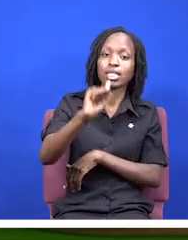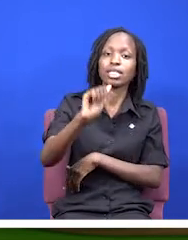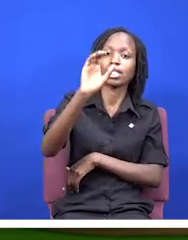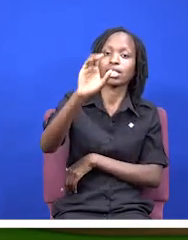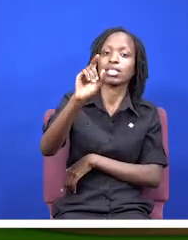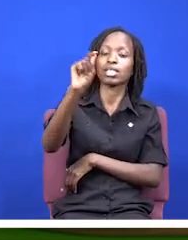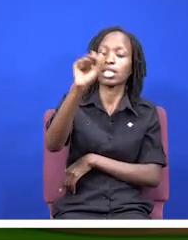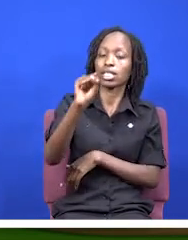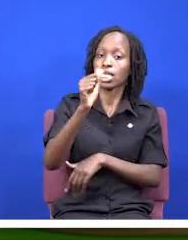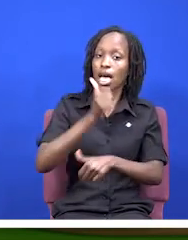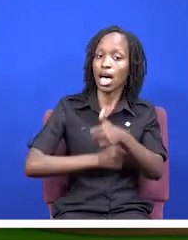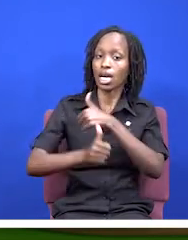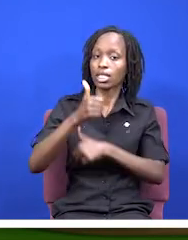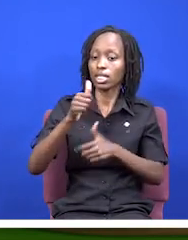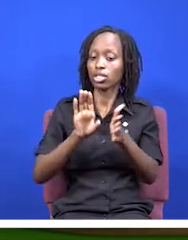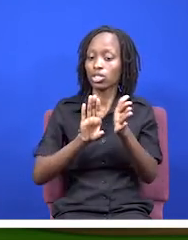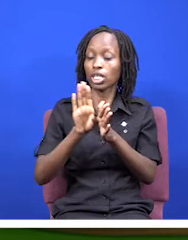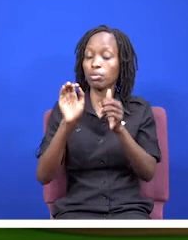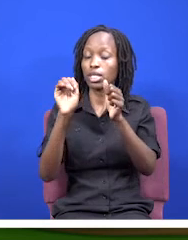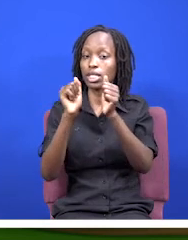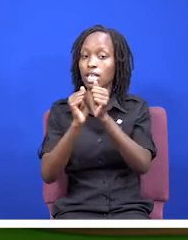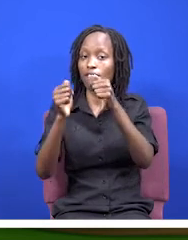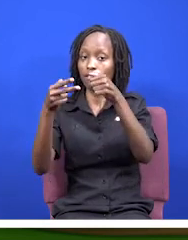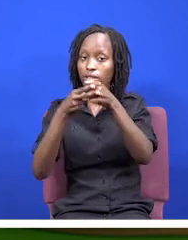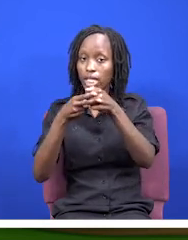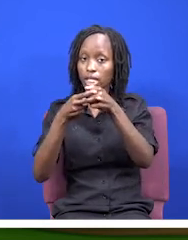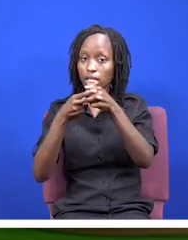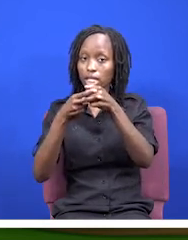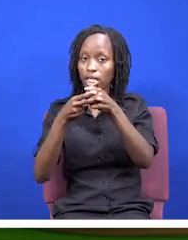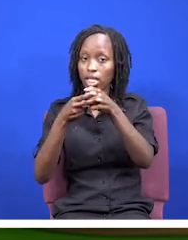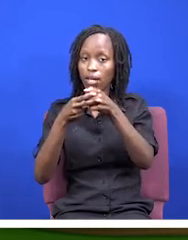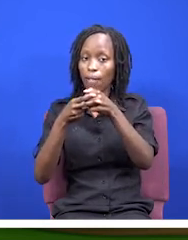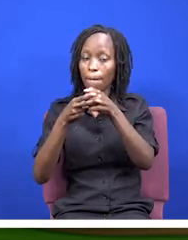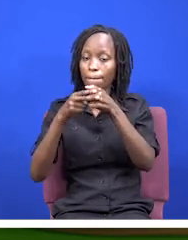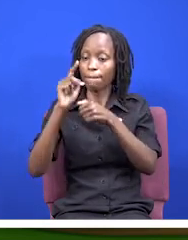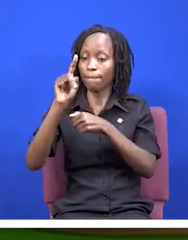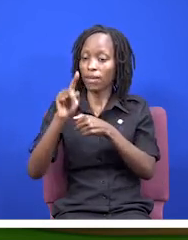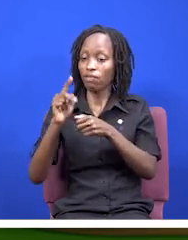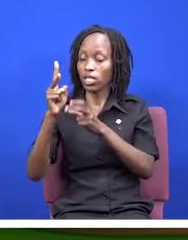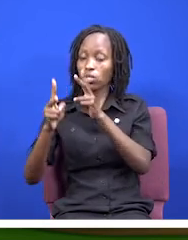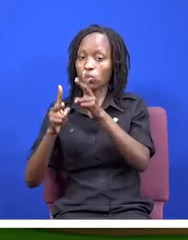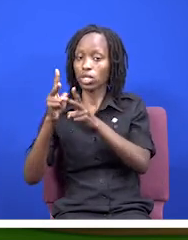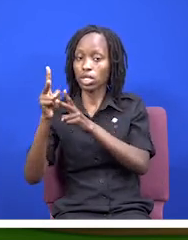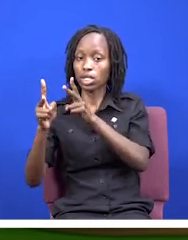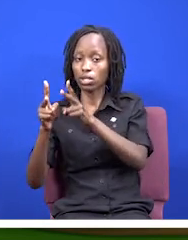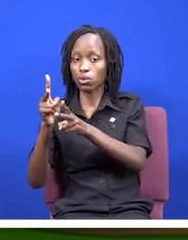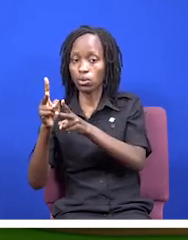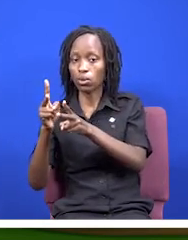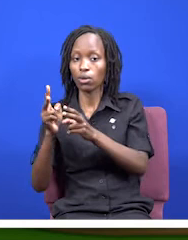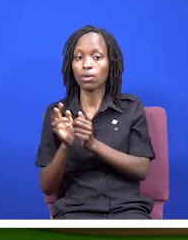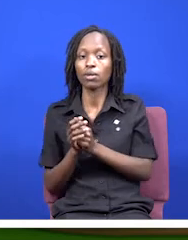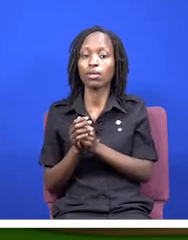Acts. Everyone say Acts. Acts. The Bible says. The Bible says. Moses was